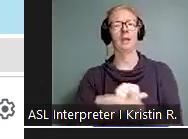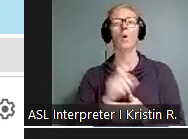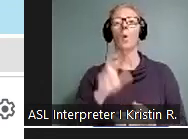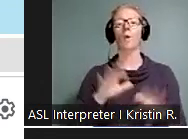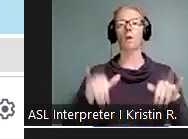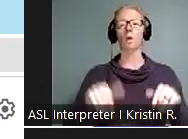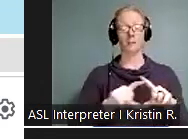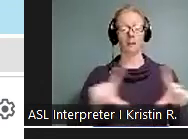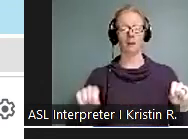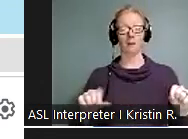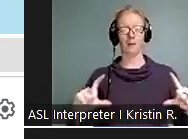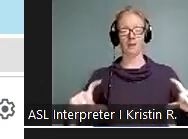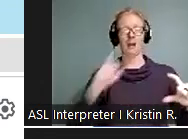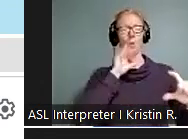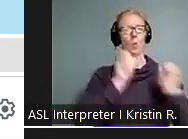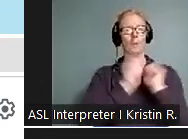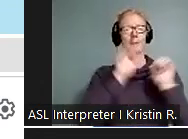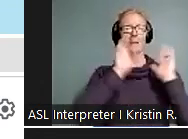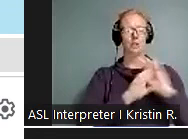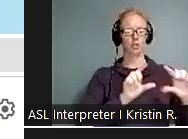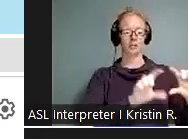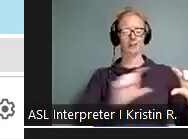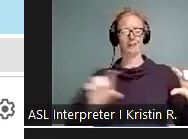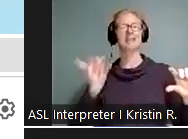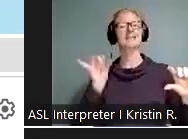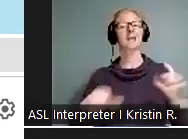here, it'll navigate you to those same pages.